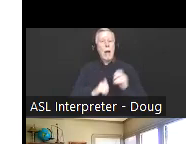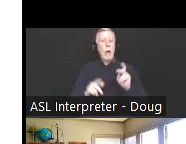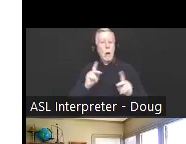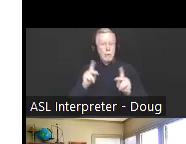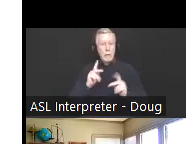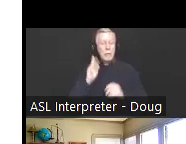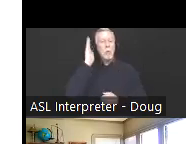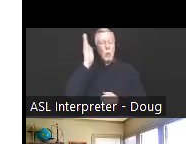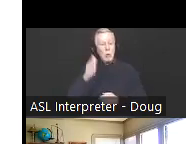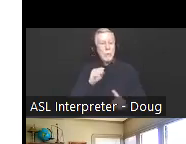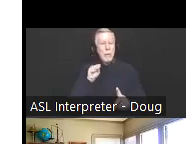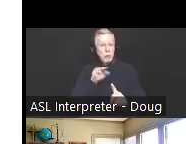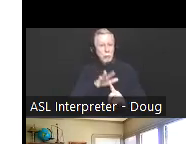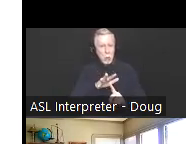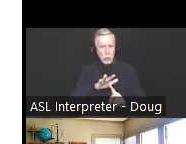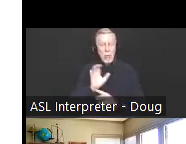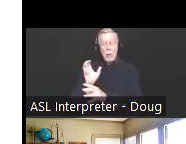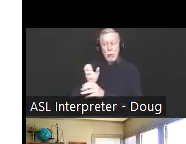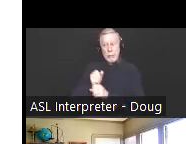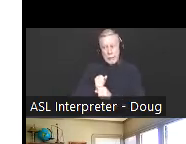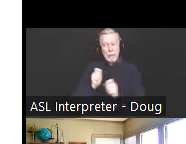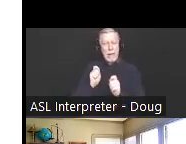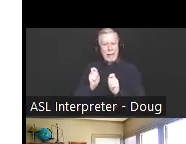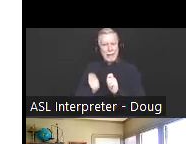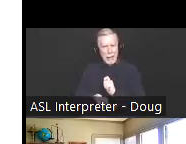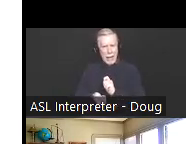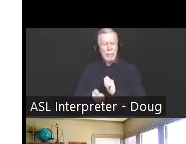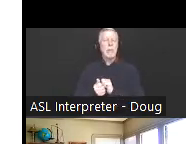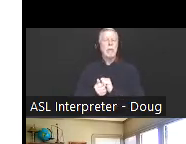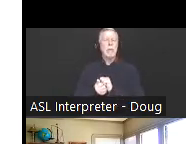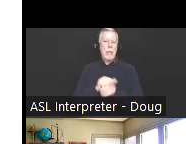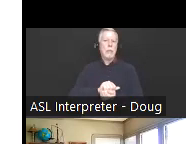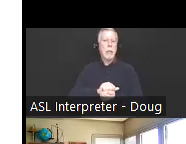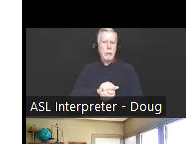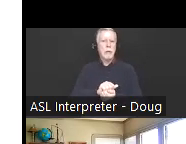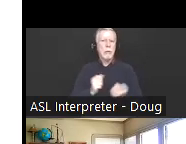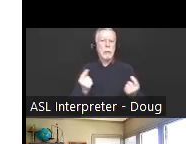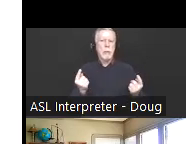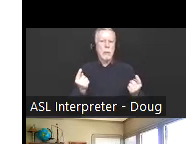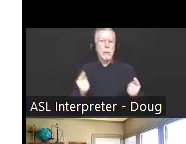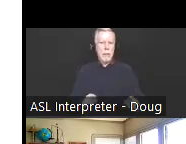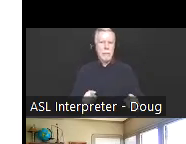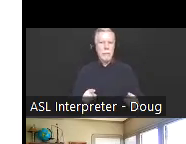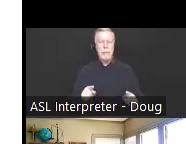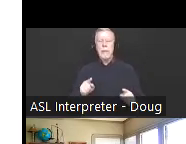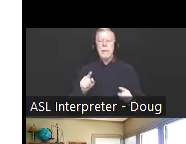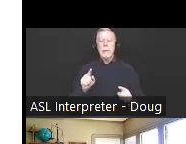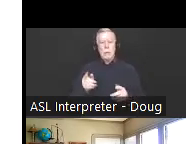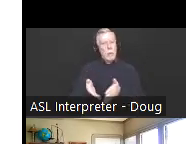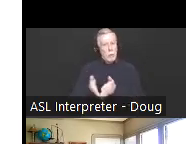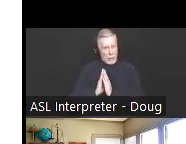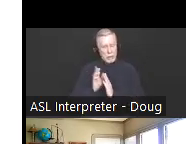be exposed, receive, and adapt to the change that we're asking them to make.